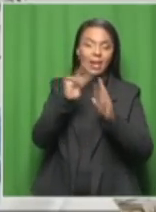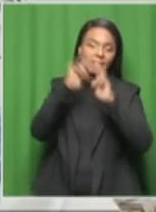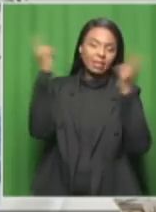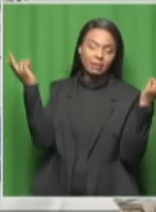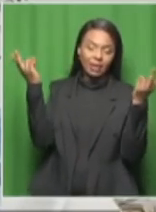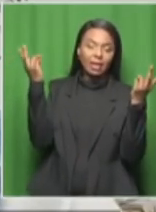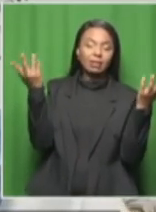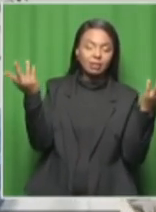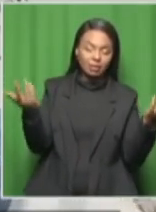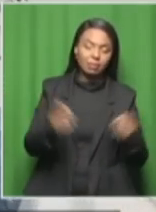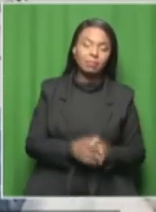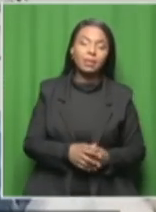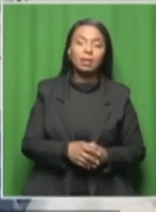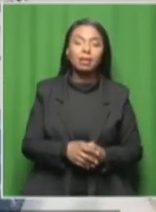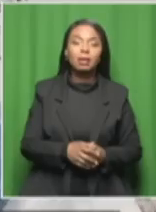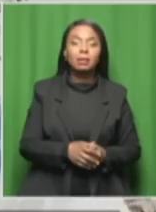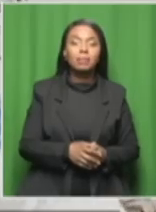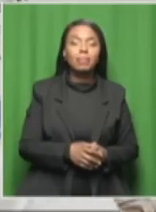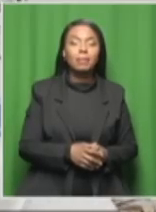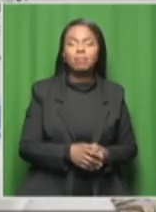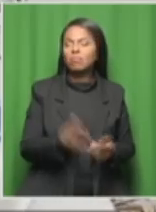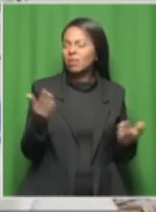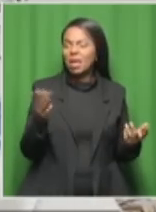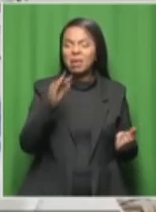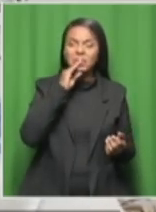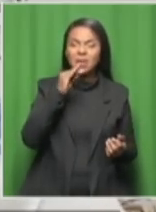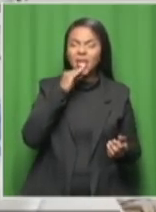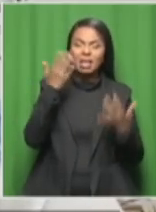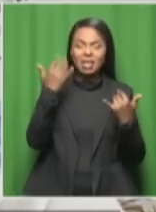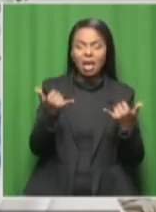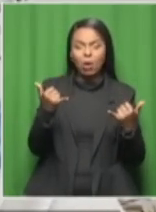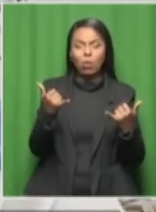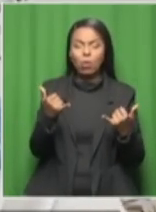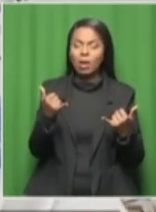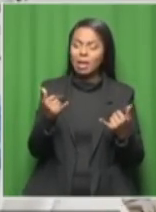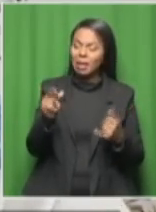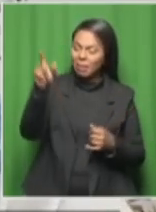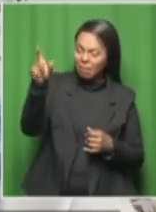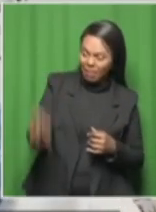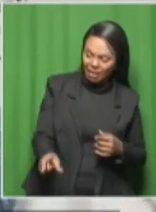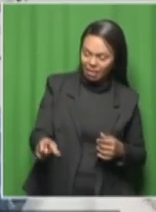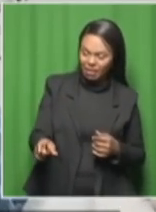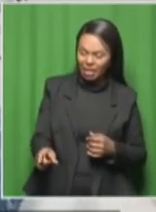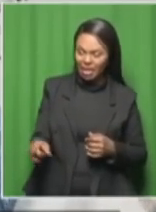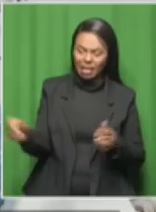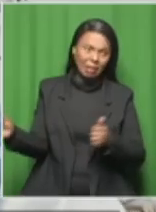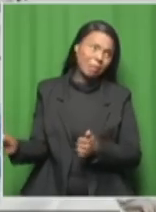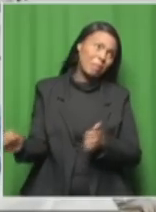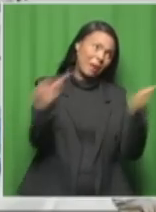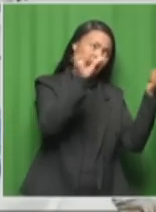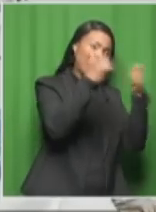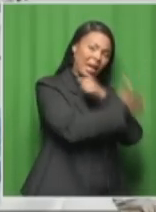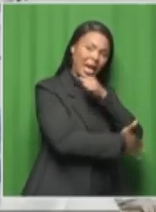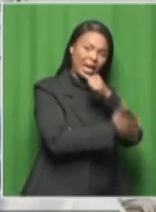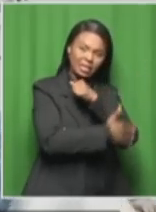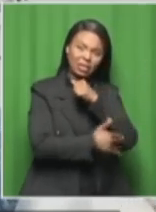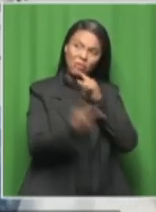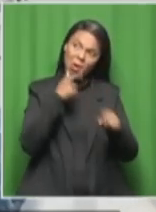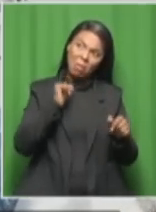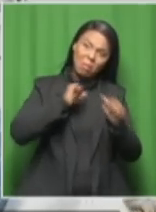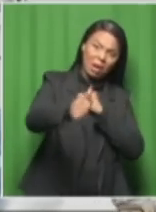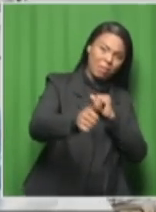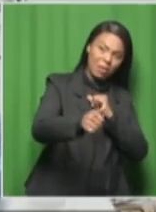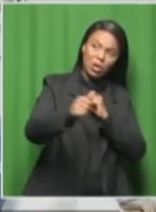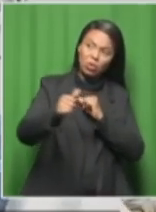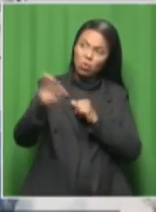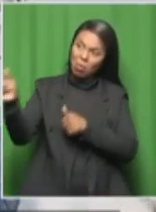just anglicized it, meaning you cannot take back a person back to the country where they ran away from because